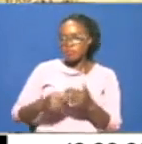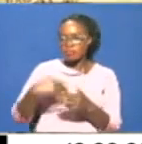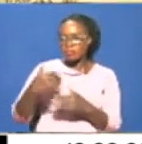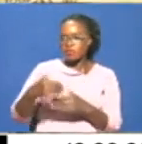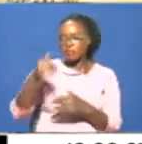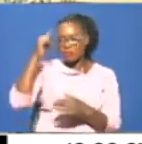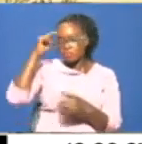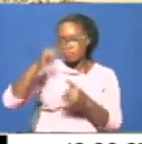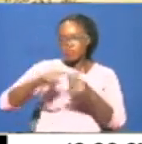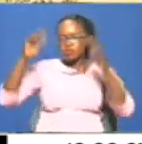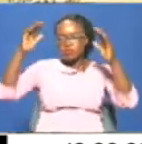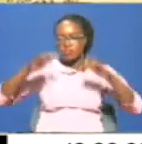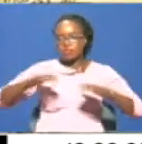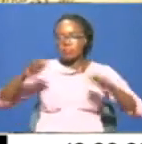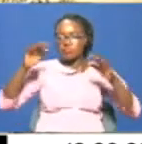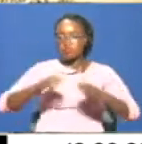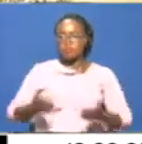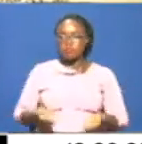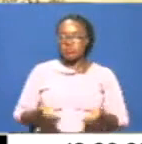rain situation improves.